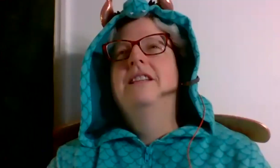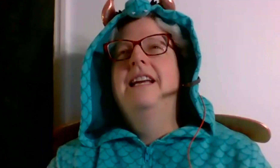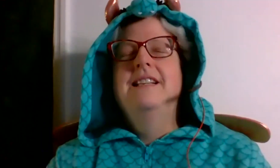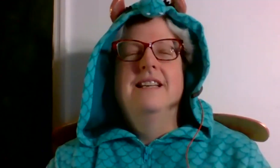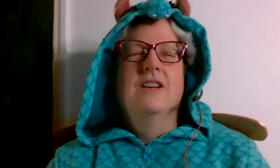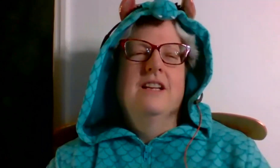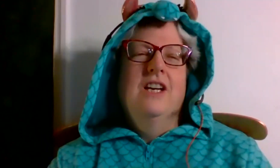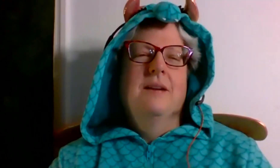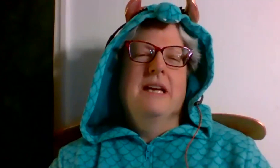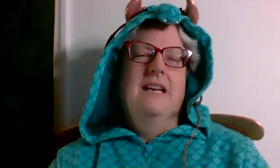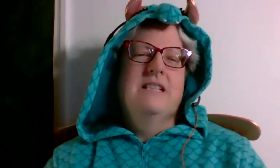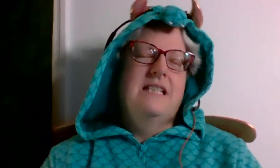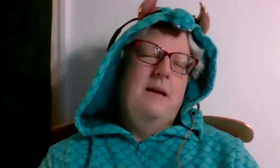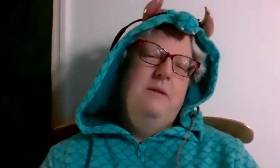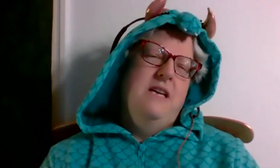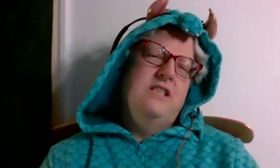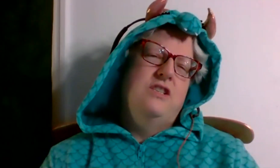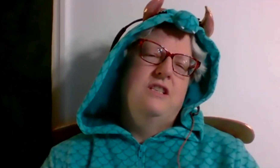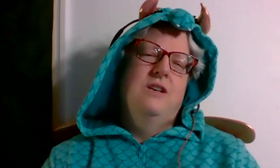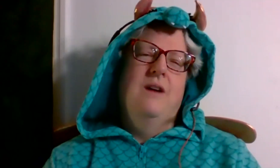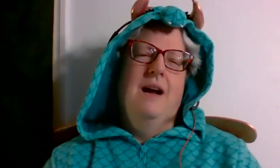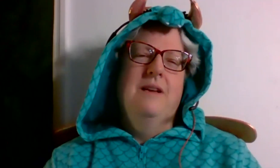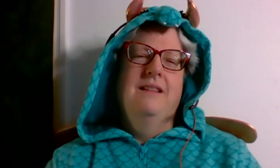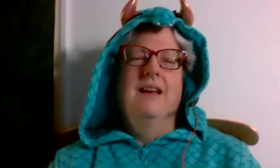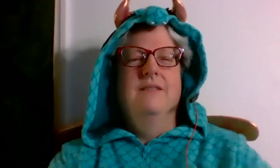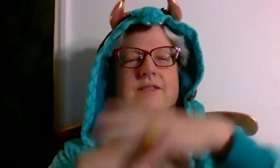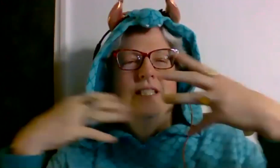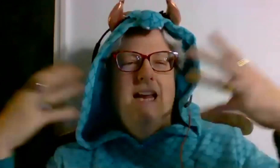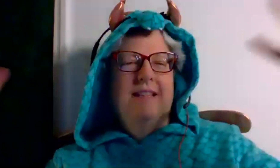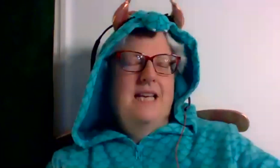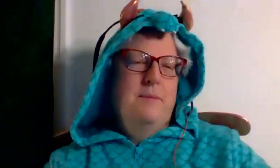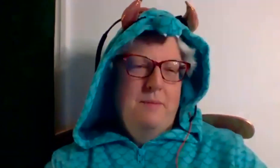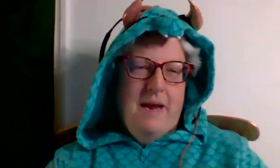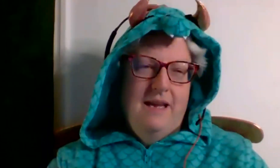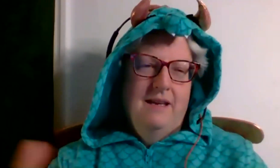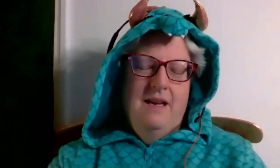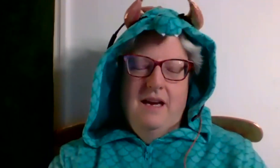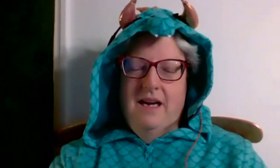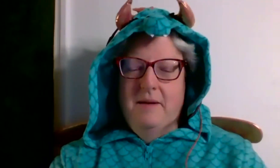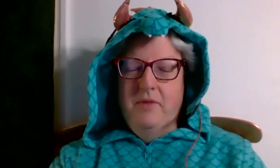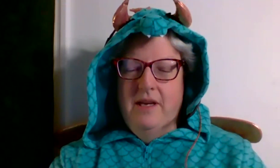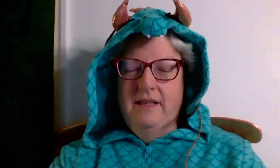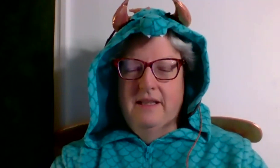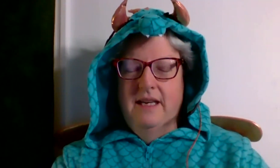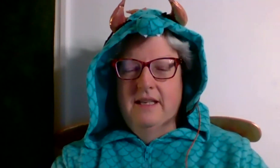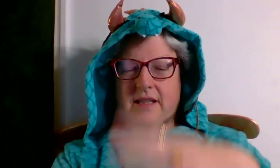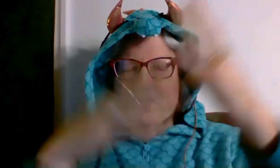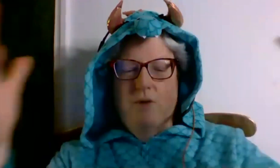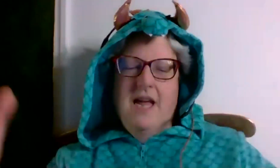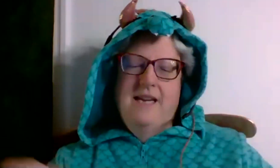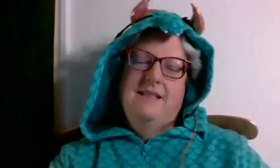So like I said earlier, I'm kind of a sloppy witch. So I would love to take the time to make